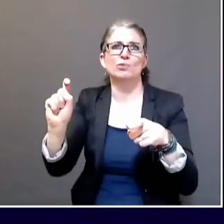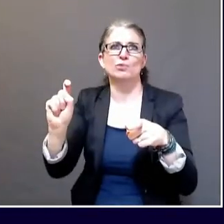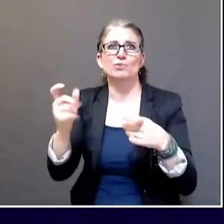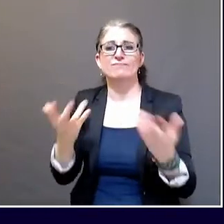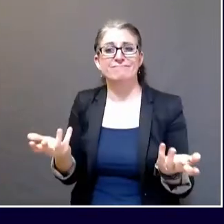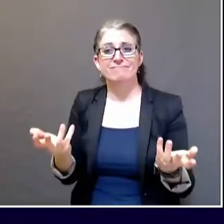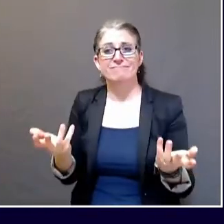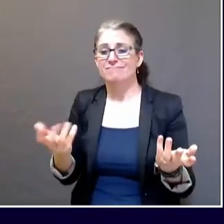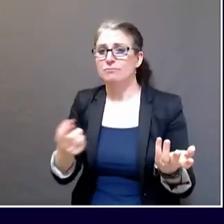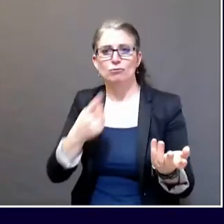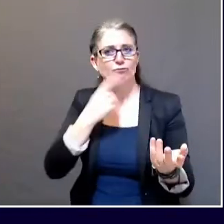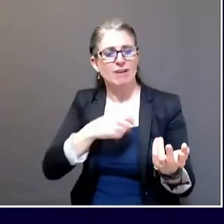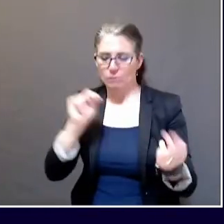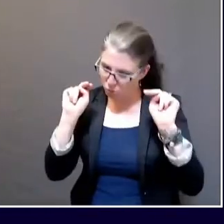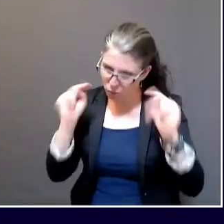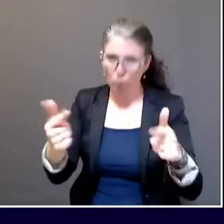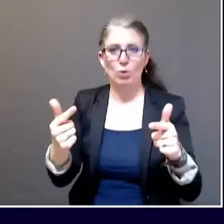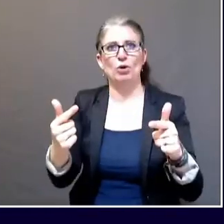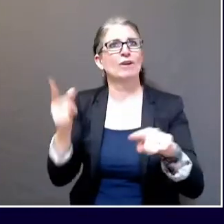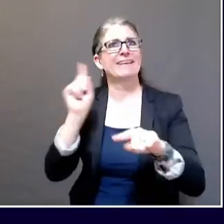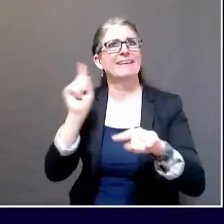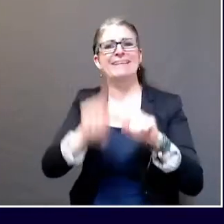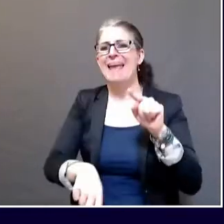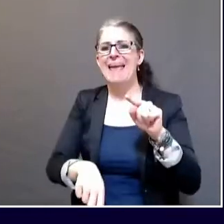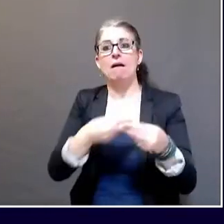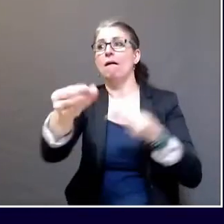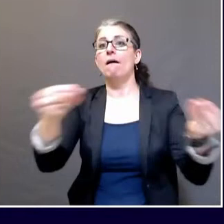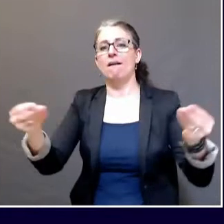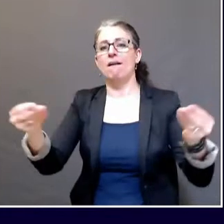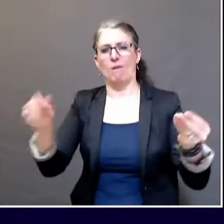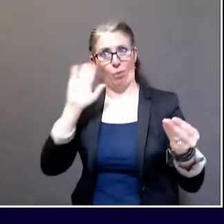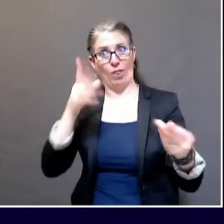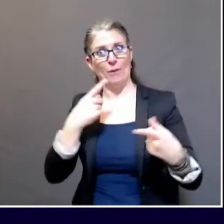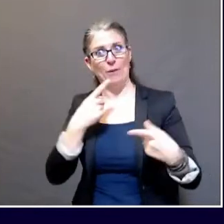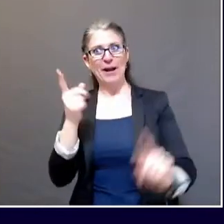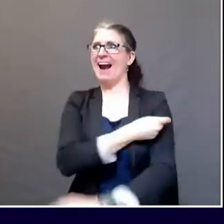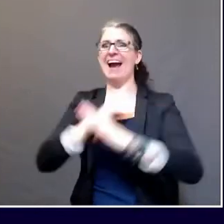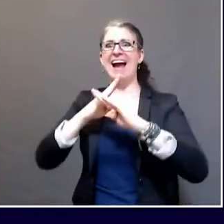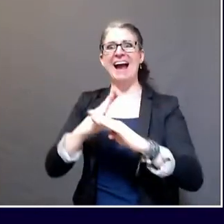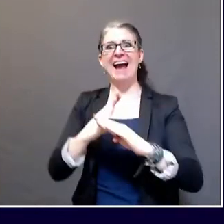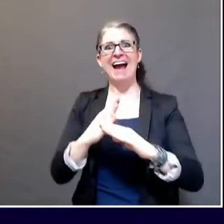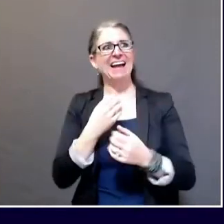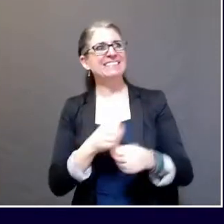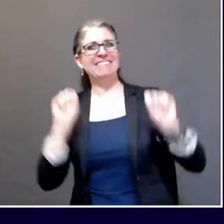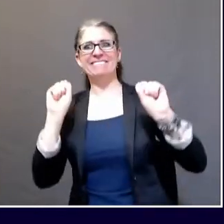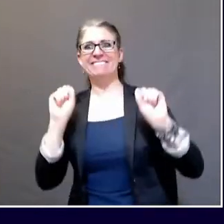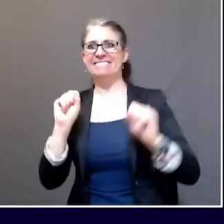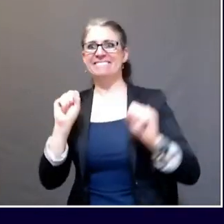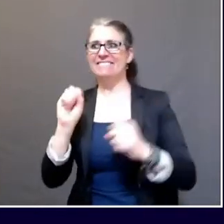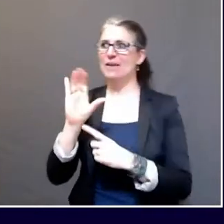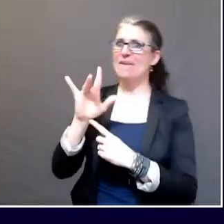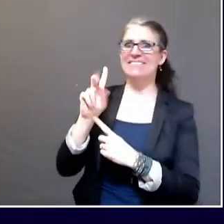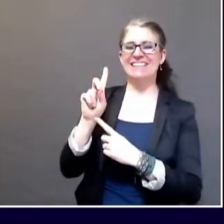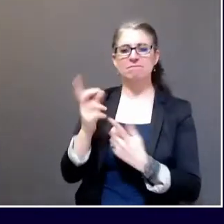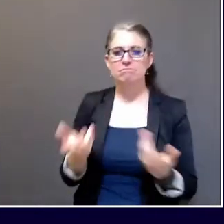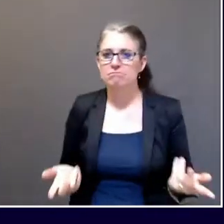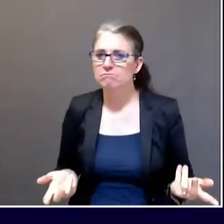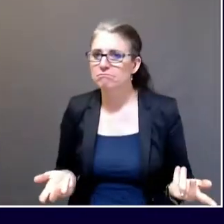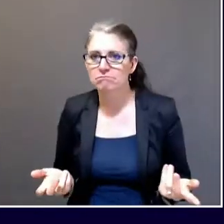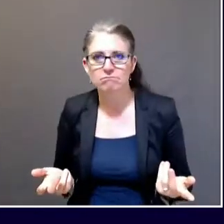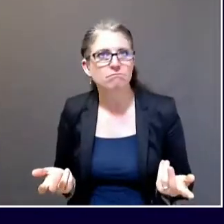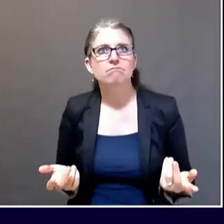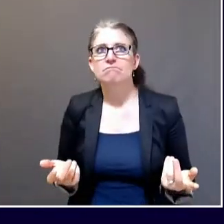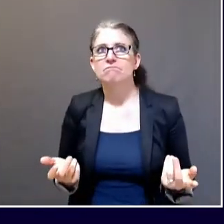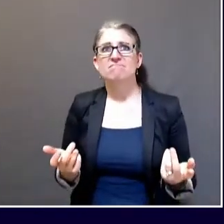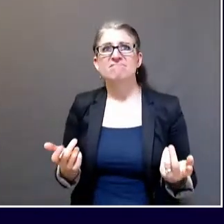electronic temperature monitoring system, that they had been kept at the requisite temperature. We immediately notified